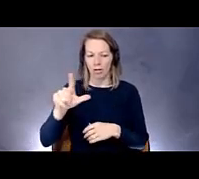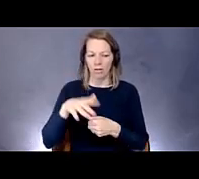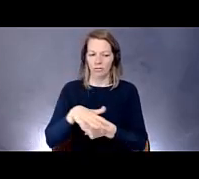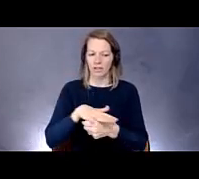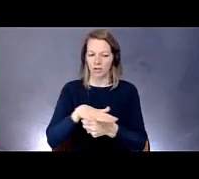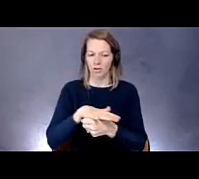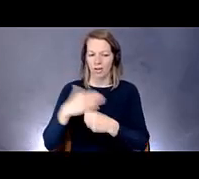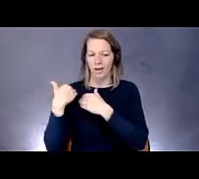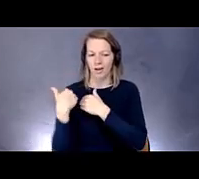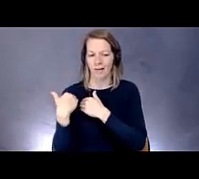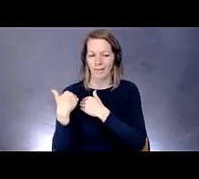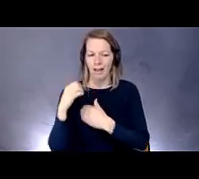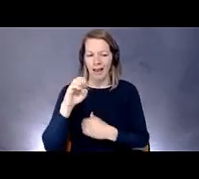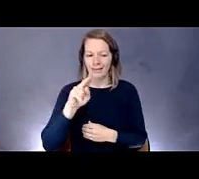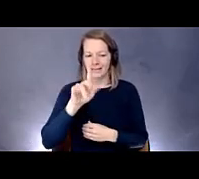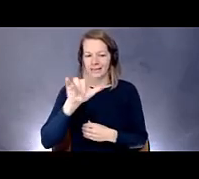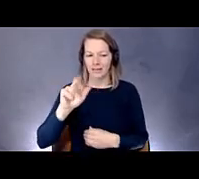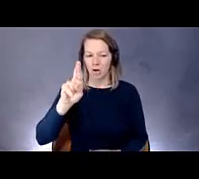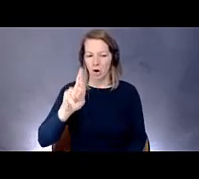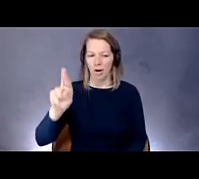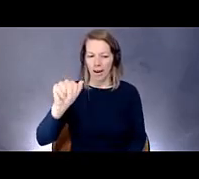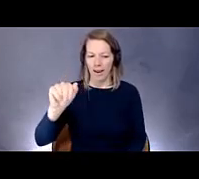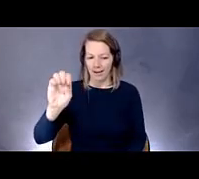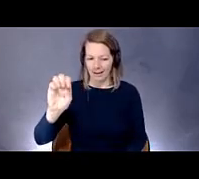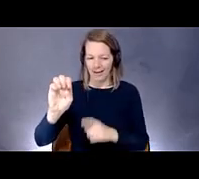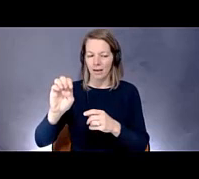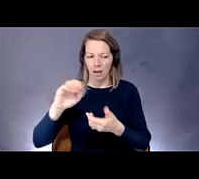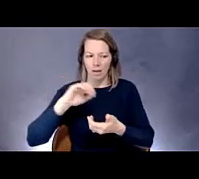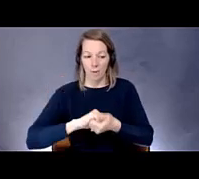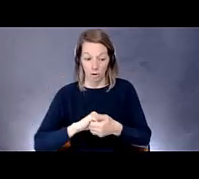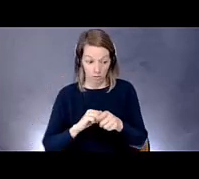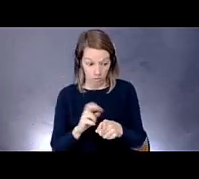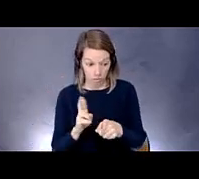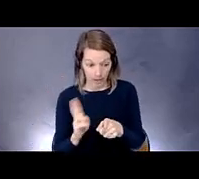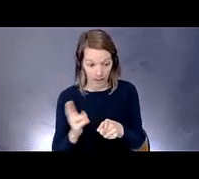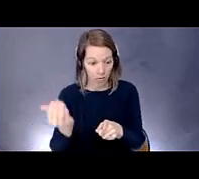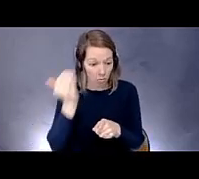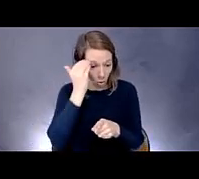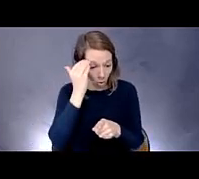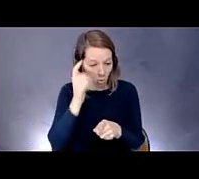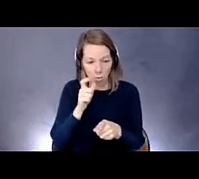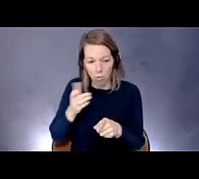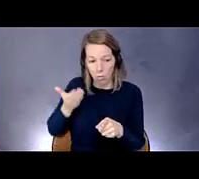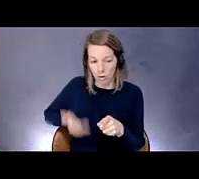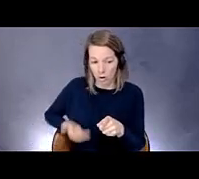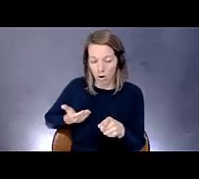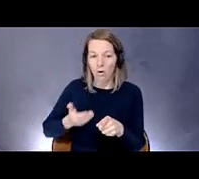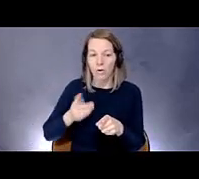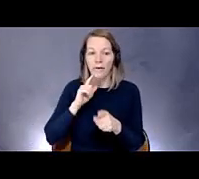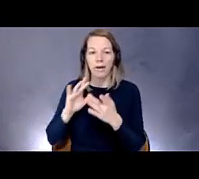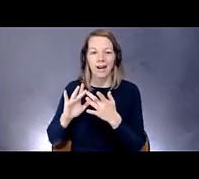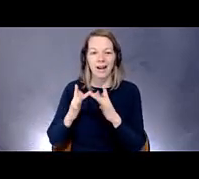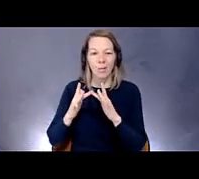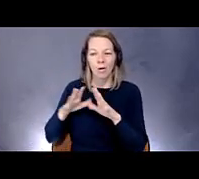accountability entities across the state to make sure that they understand who we are, who our network is, and they can help